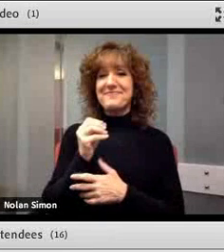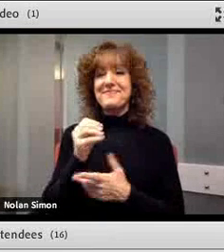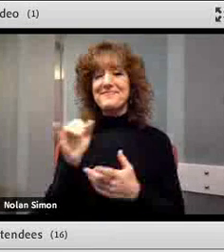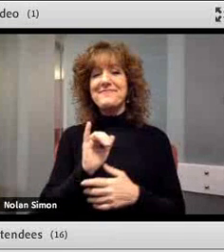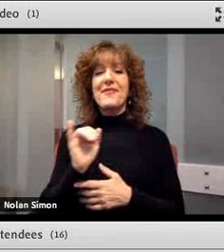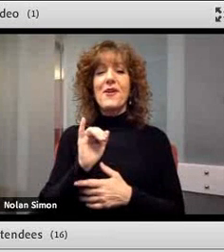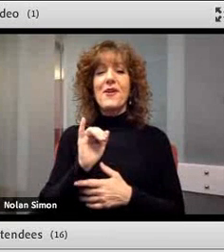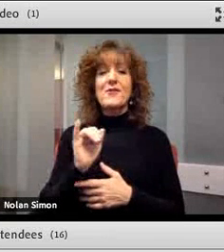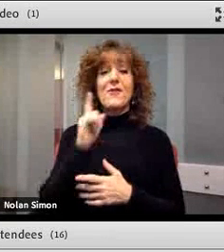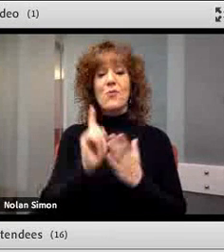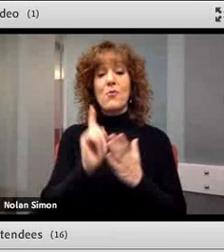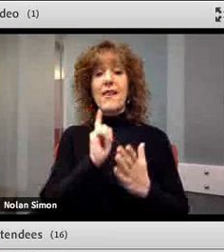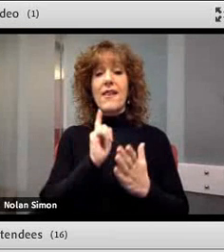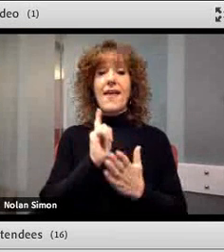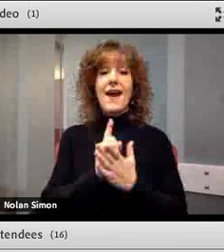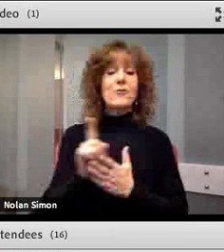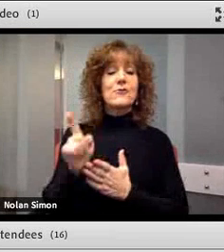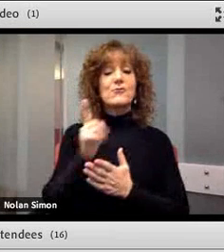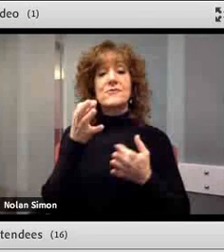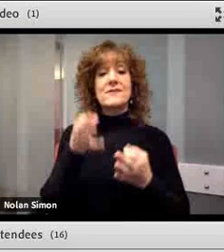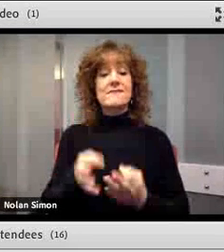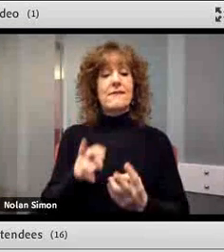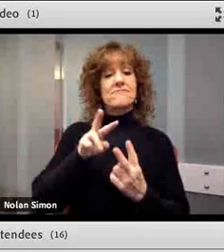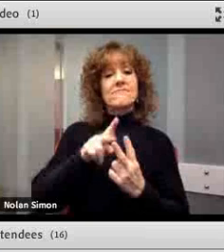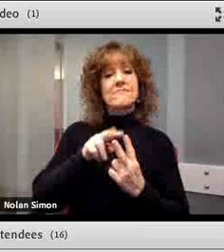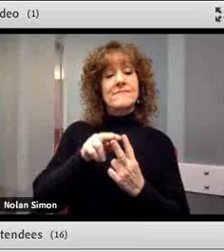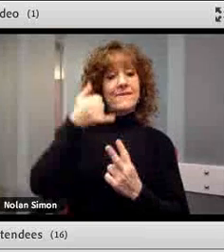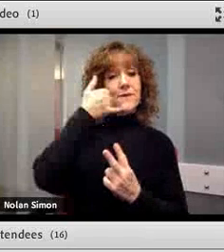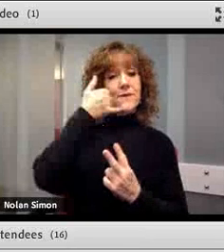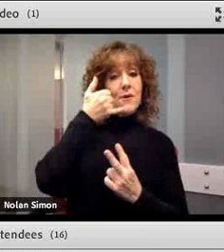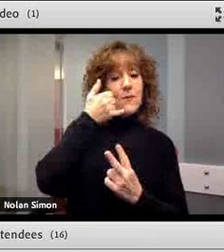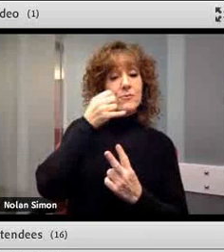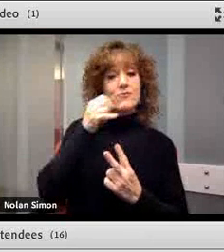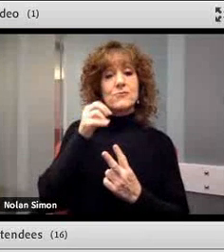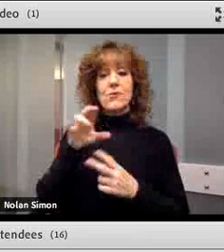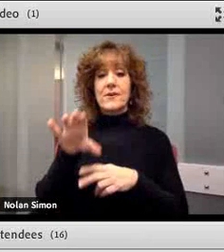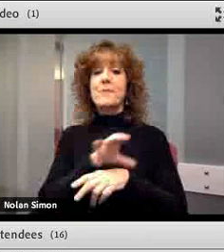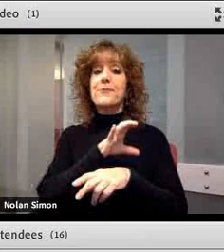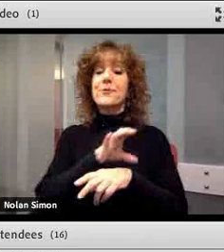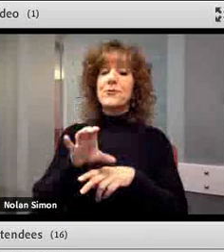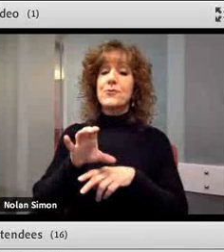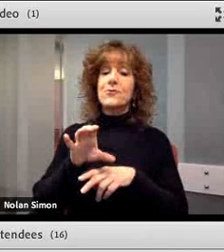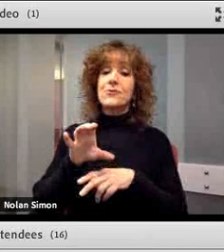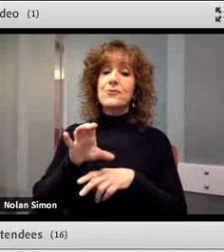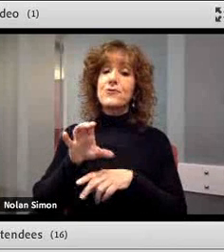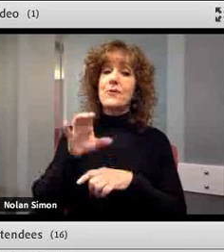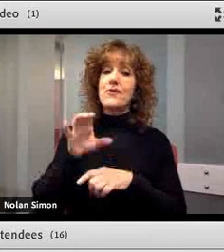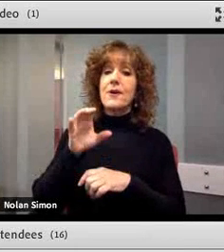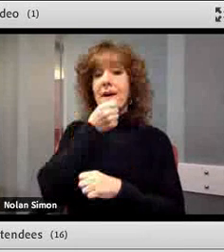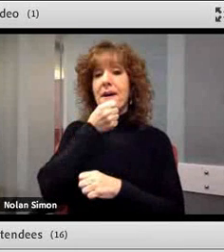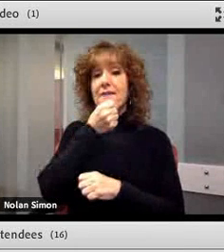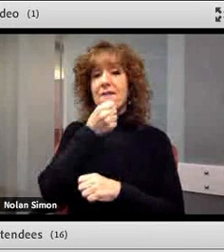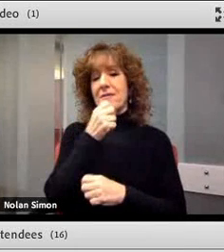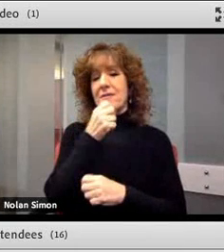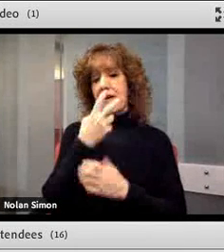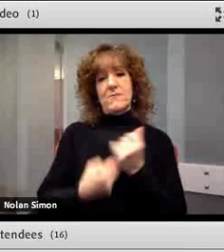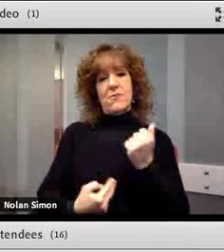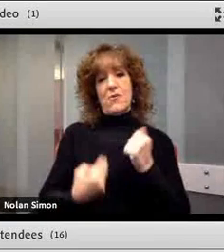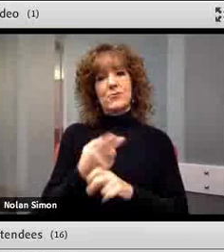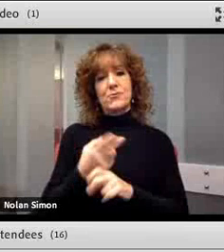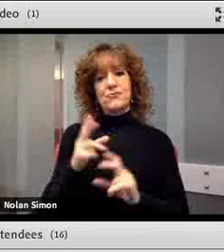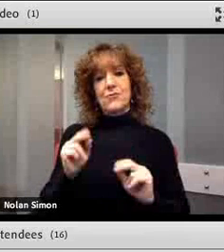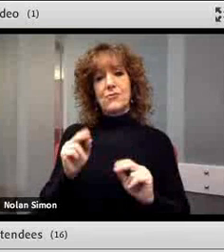And also, for the next hour, choose either your phone or your computer mic, but